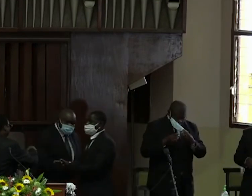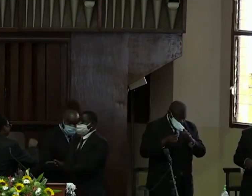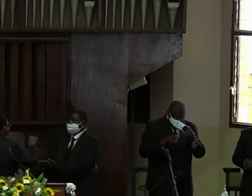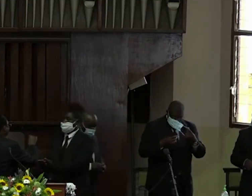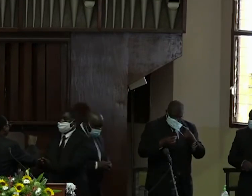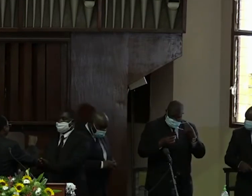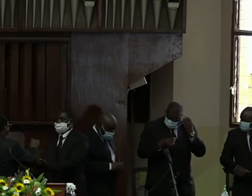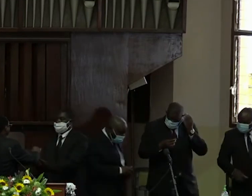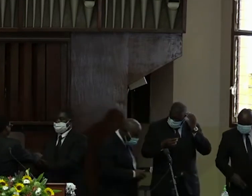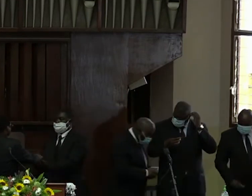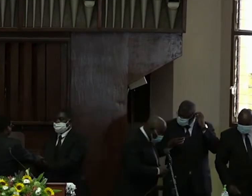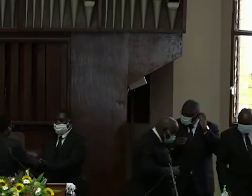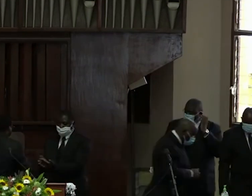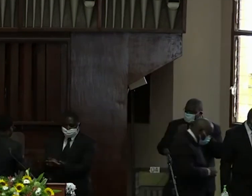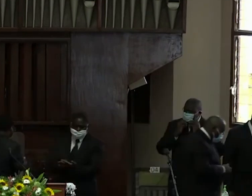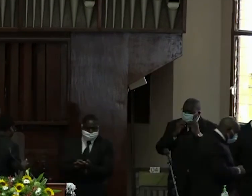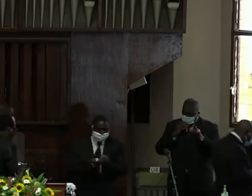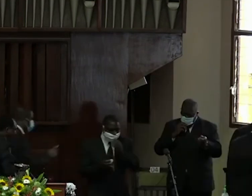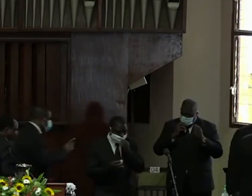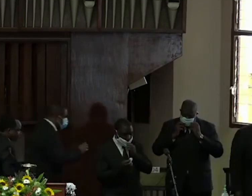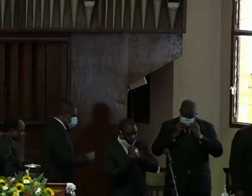The body and blood of Jesus given for you. Amen. The body and blood of Jesus given for you. Amen.